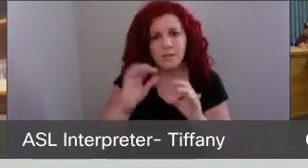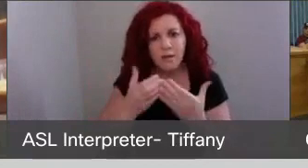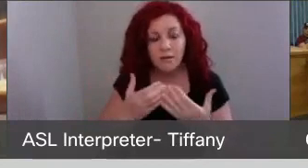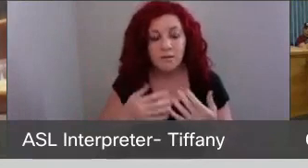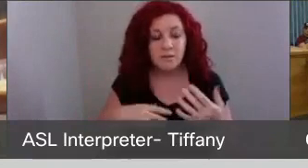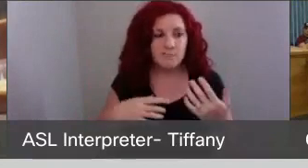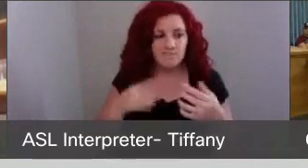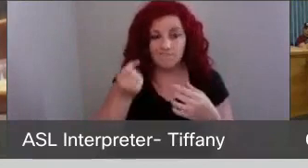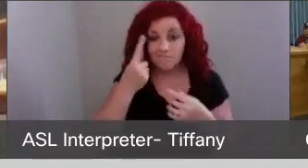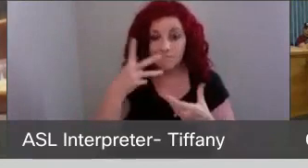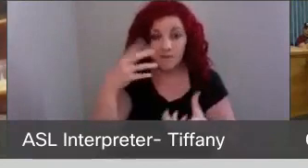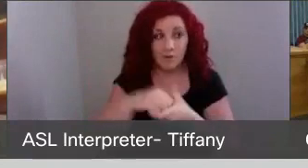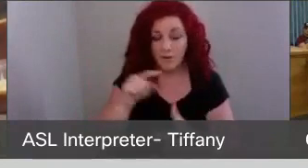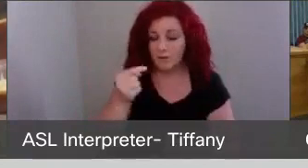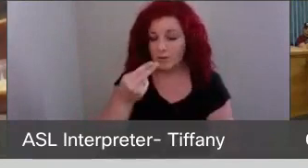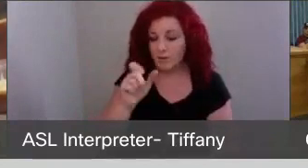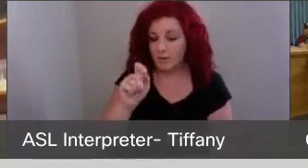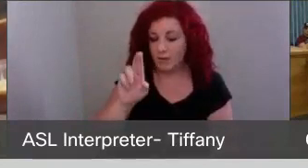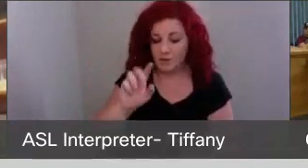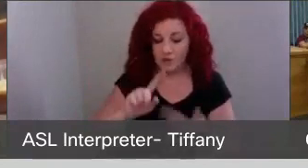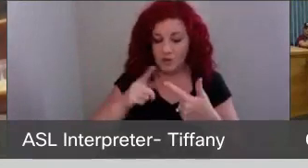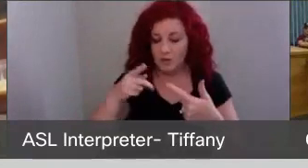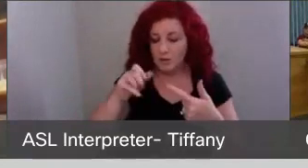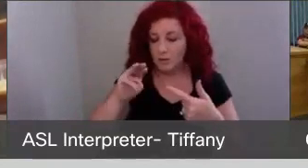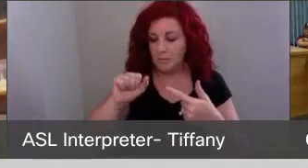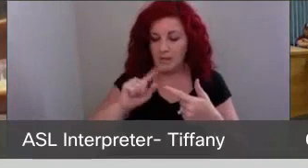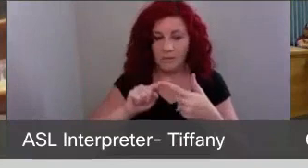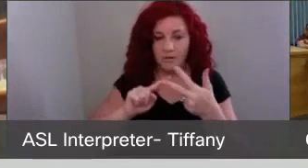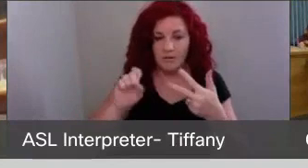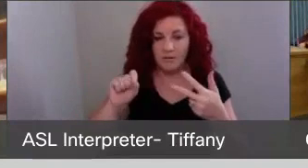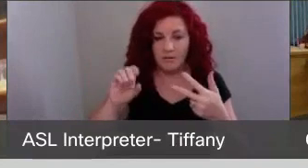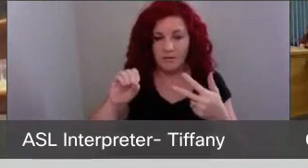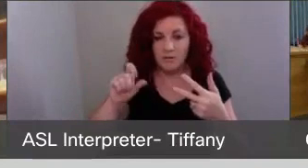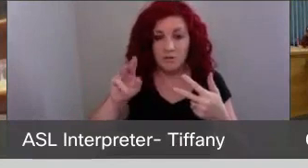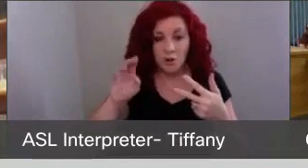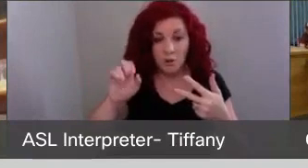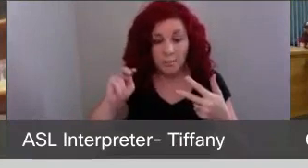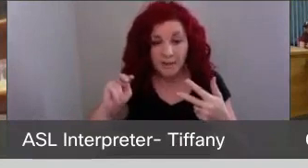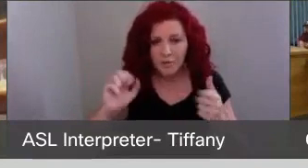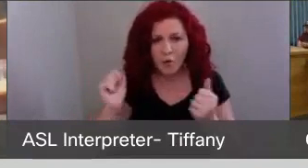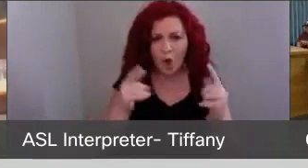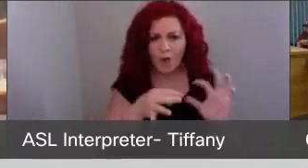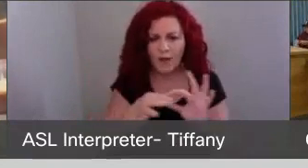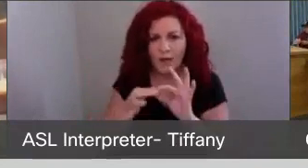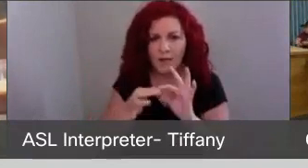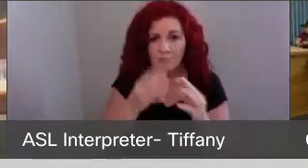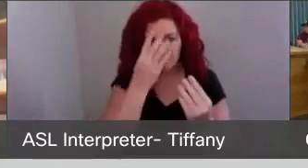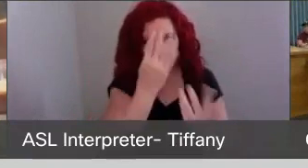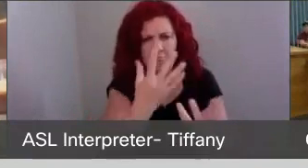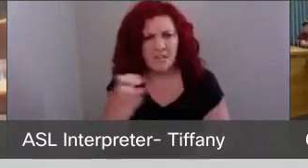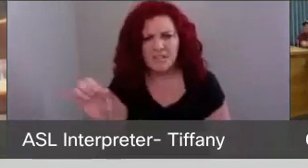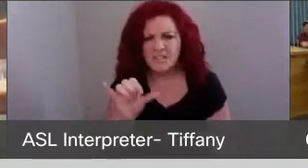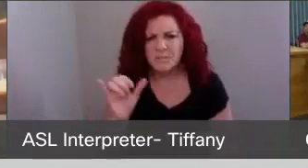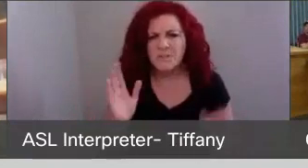which also includes Thatcher, Pima, and Solomon, we're all connected here. He tells them that it's like those